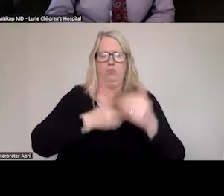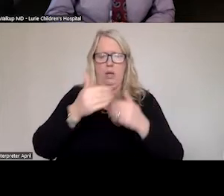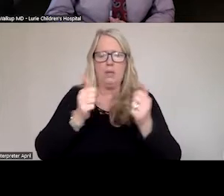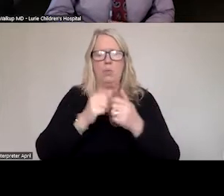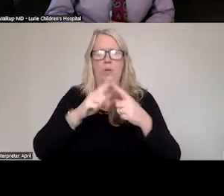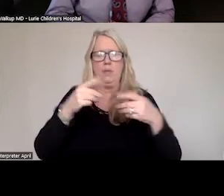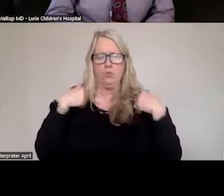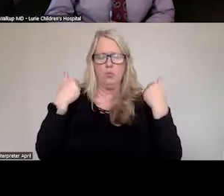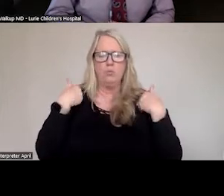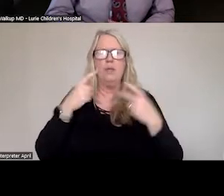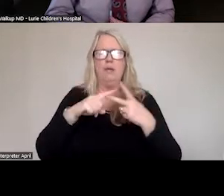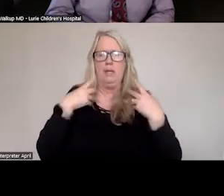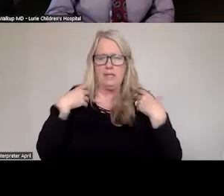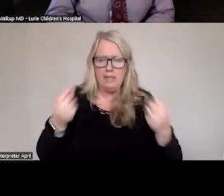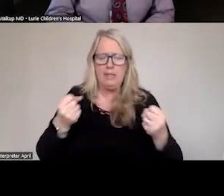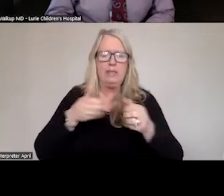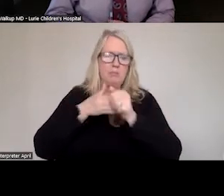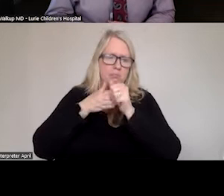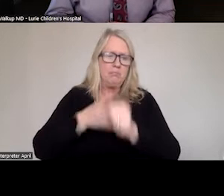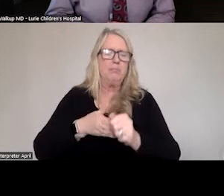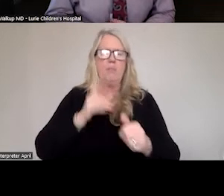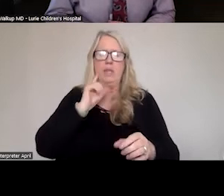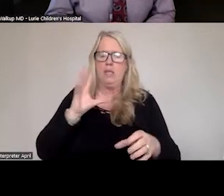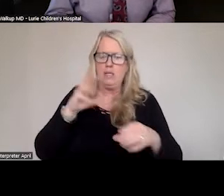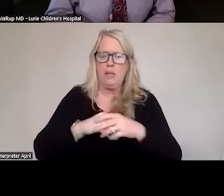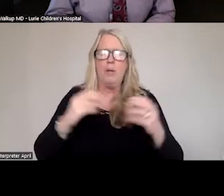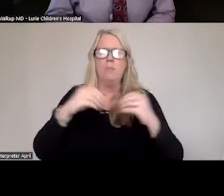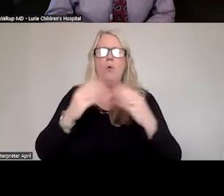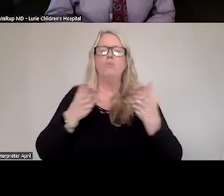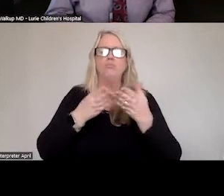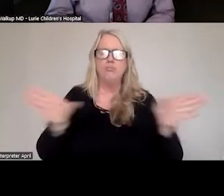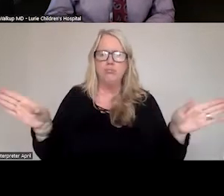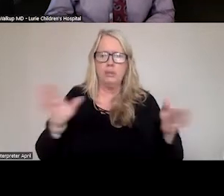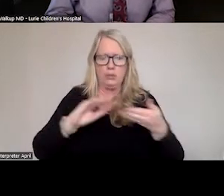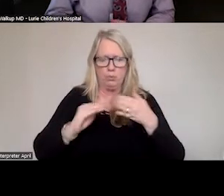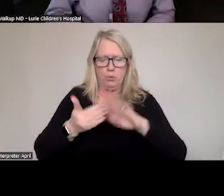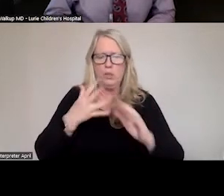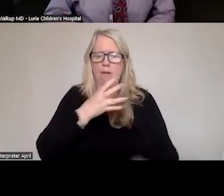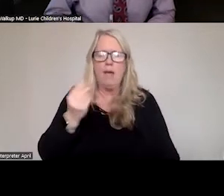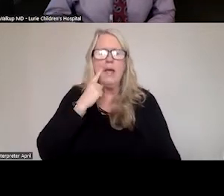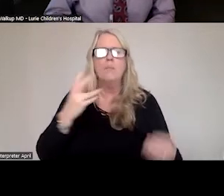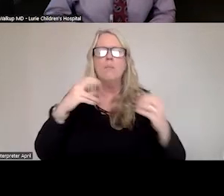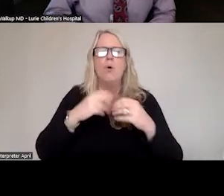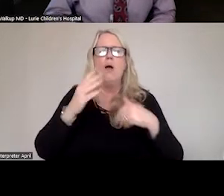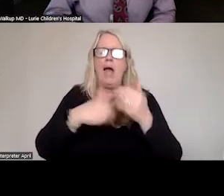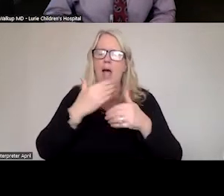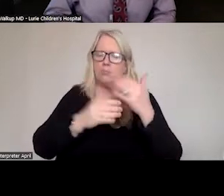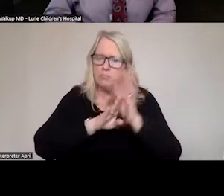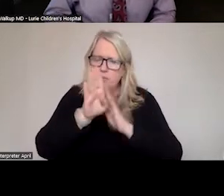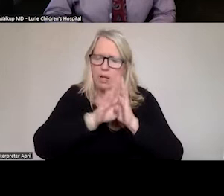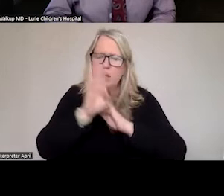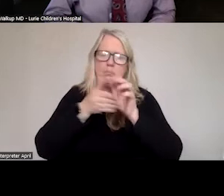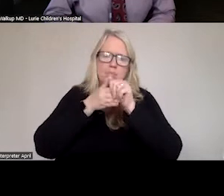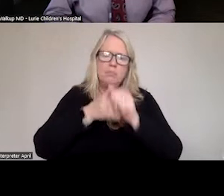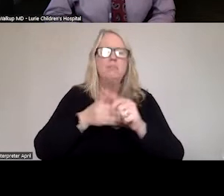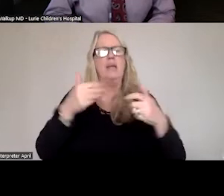and leadership, engagement of the broader community and working on broader community leadership, where young people actually take